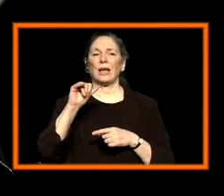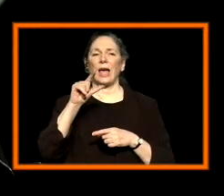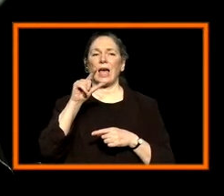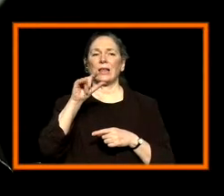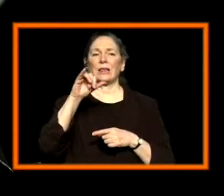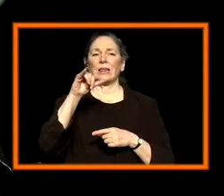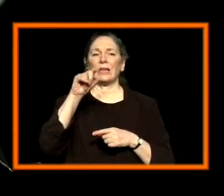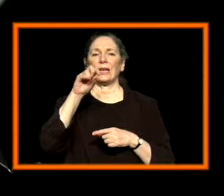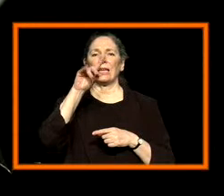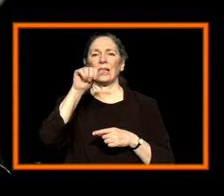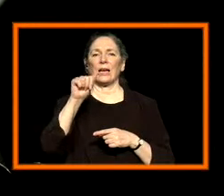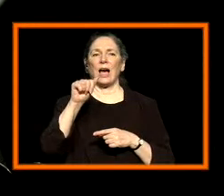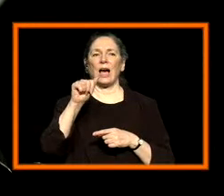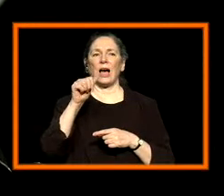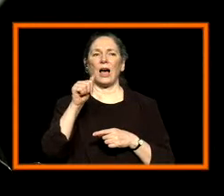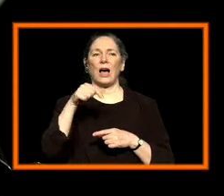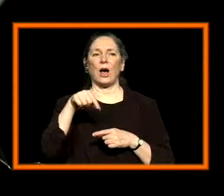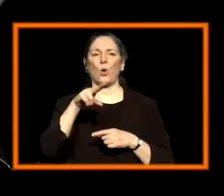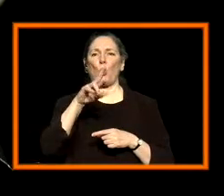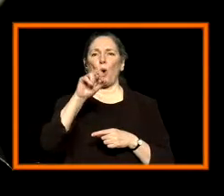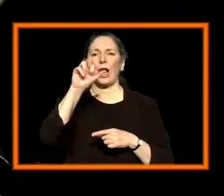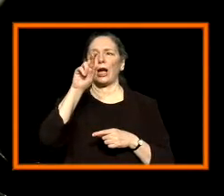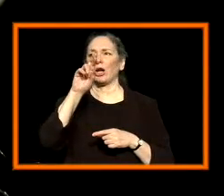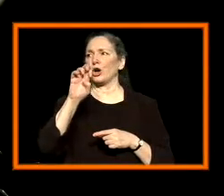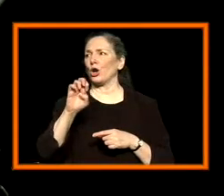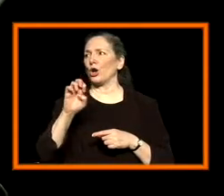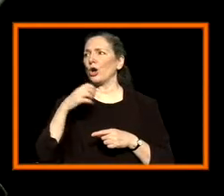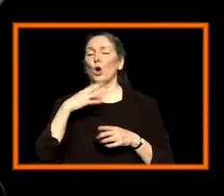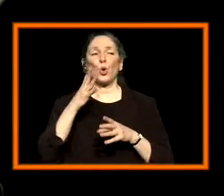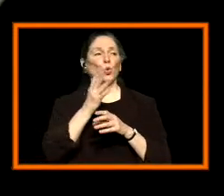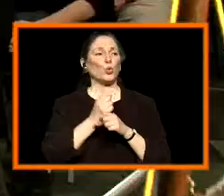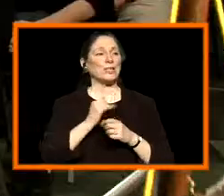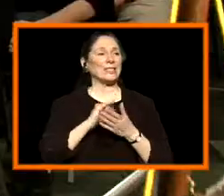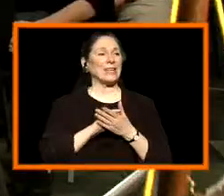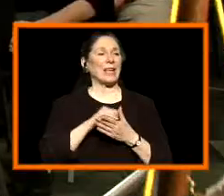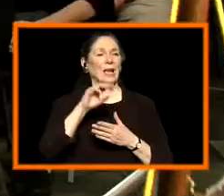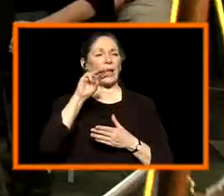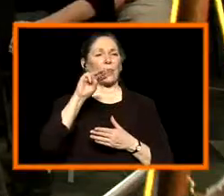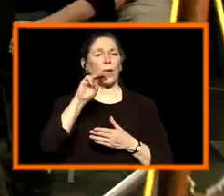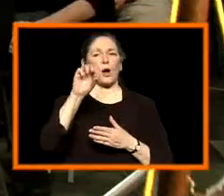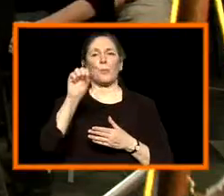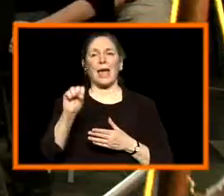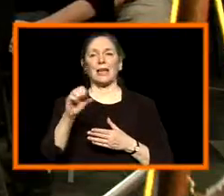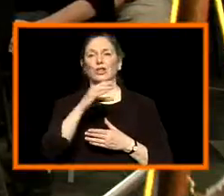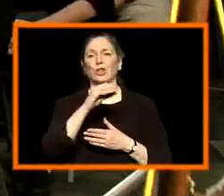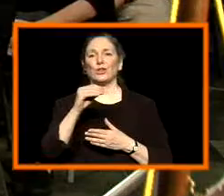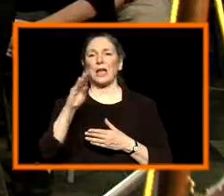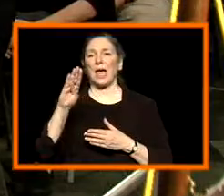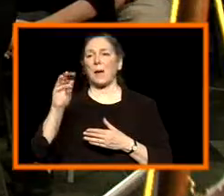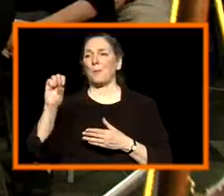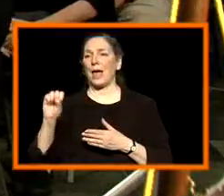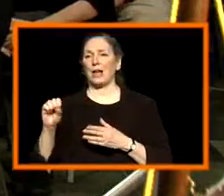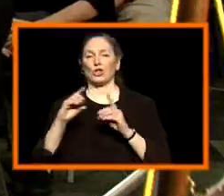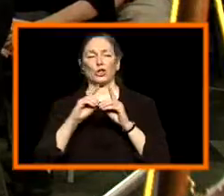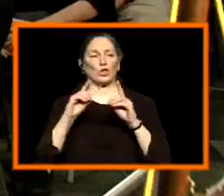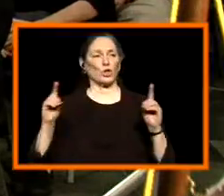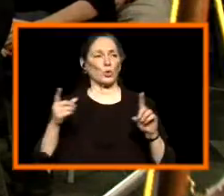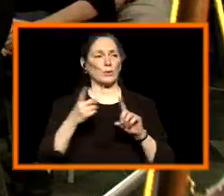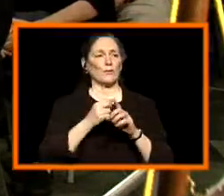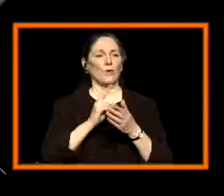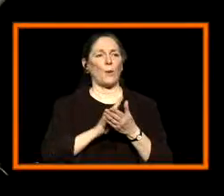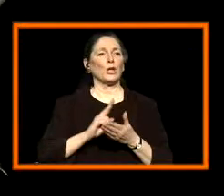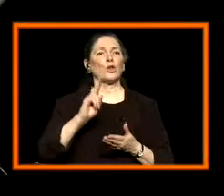Lydia Aguirre receiving their master's and bachelor's degrees from